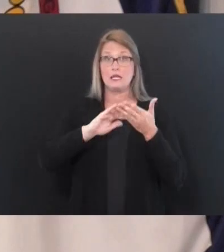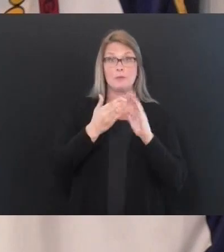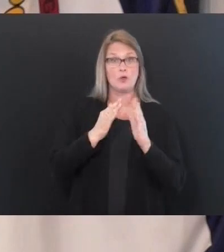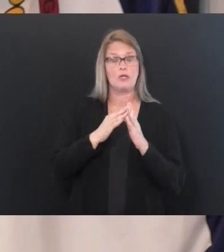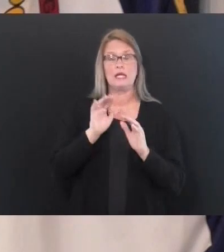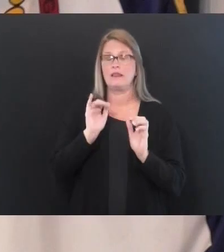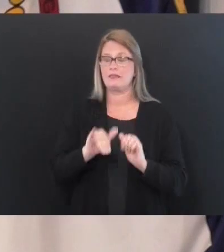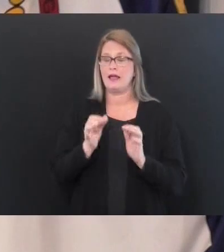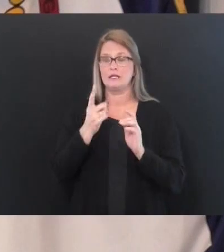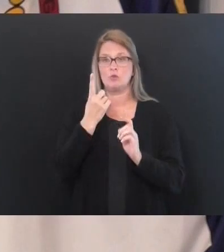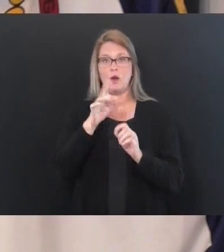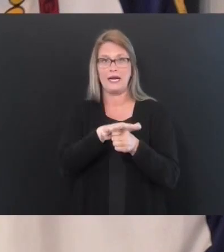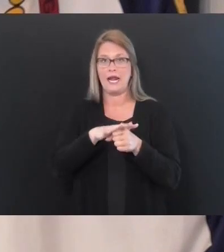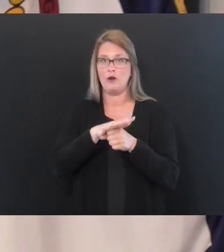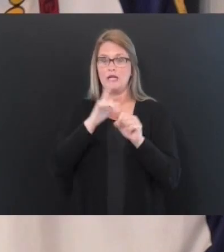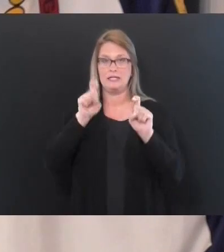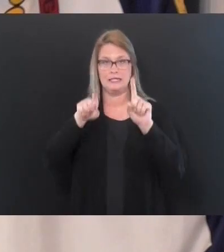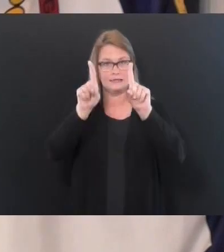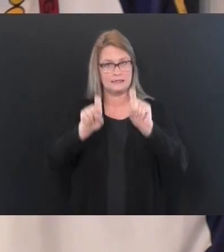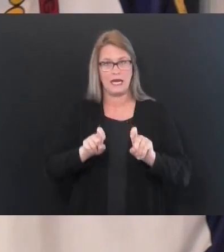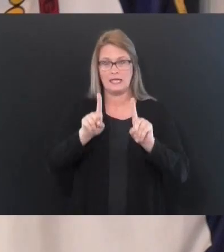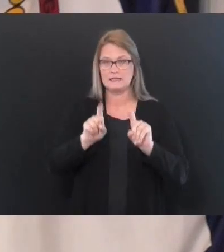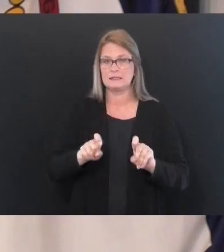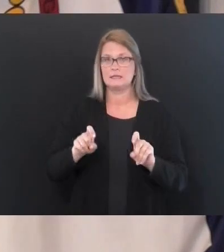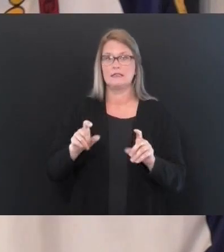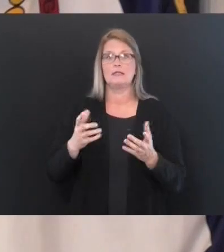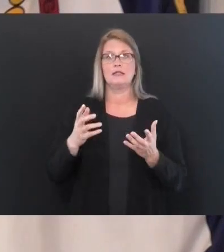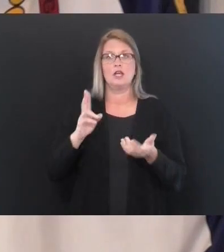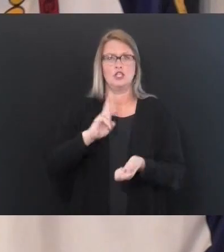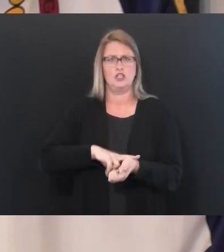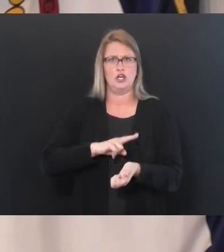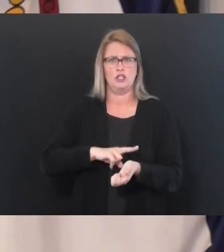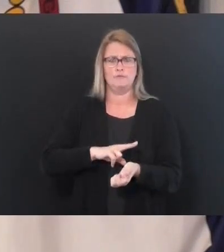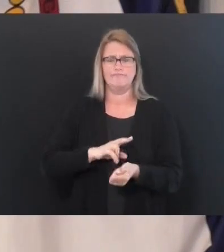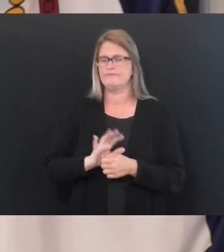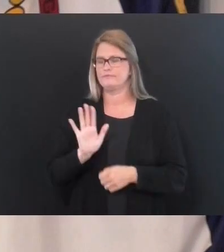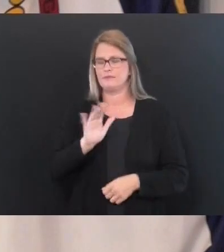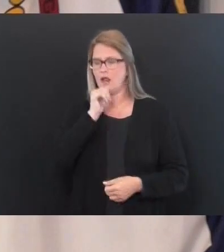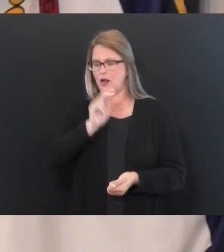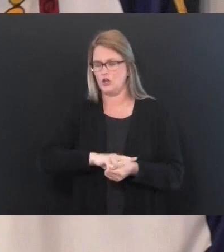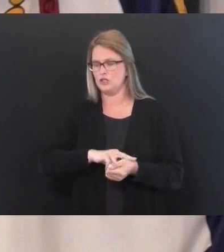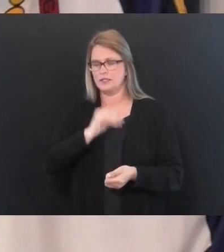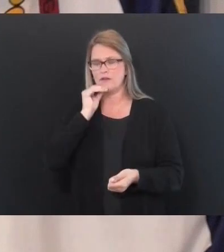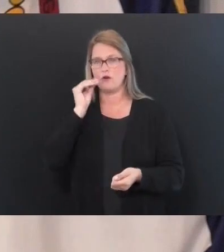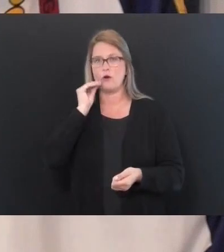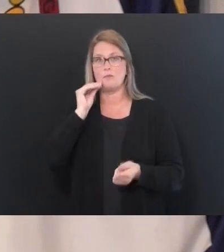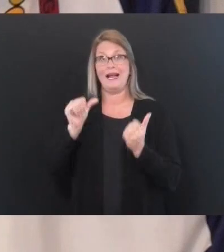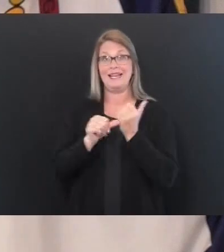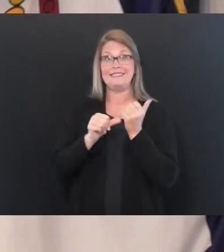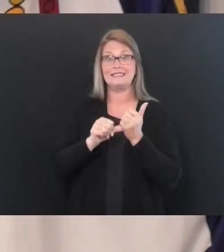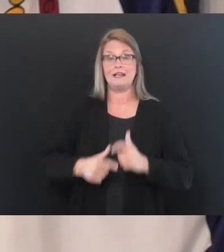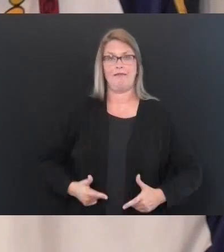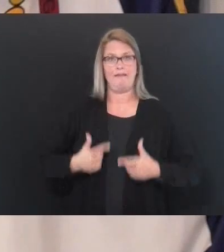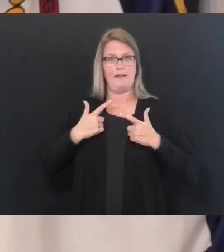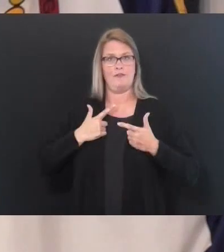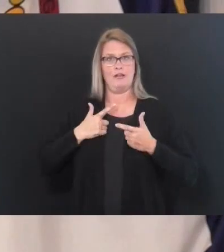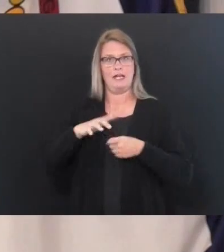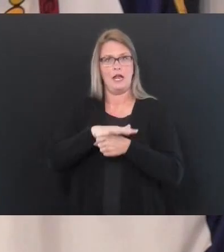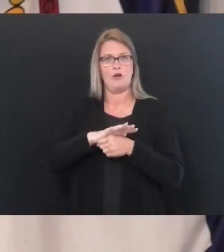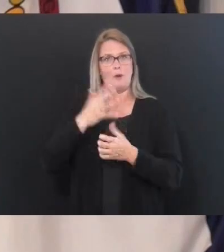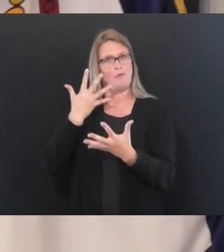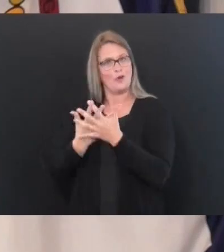that we need to test. As far as our nursing home, our assisted living, our